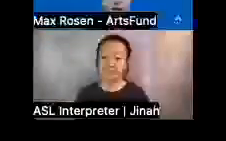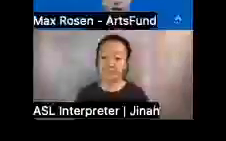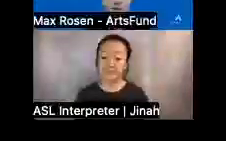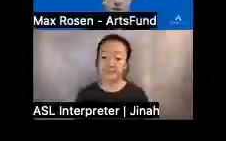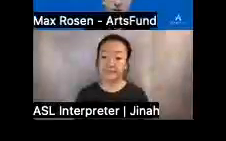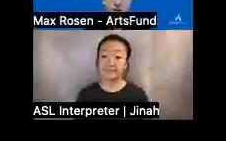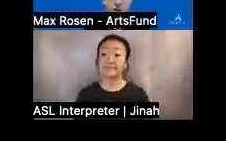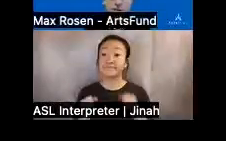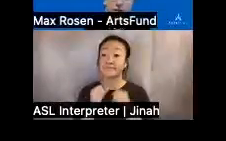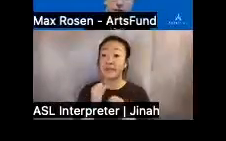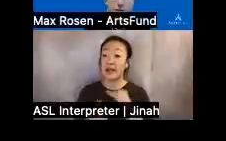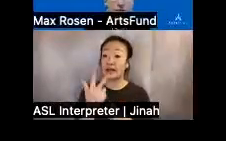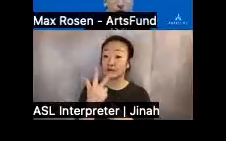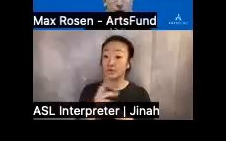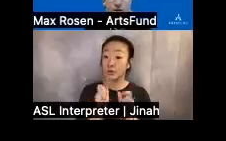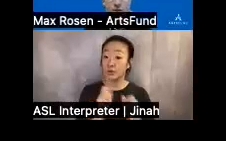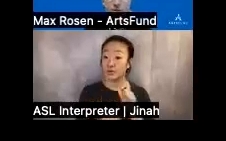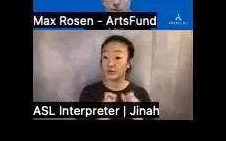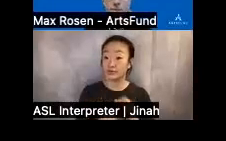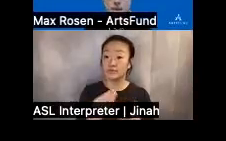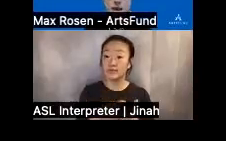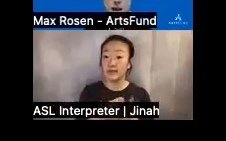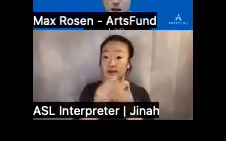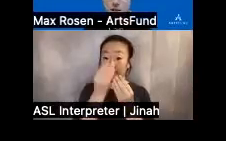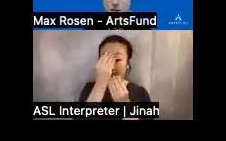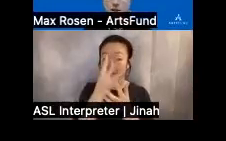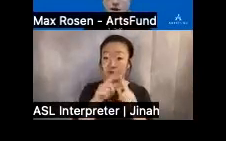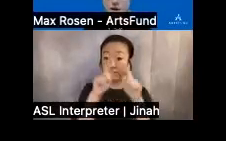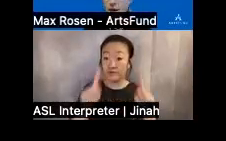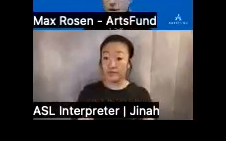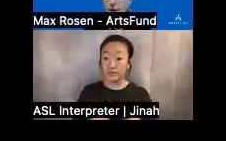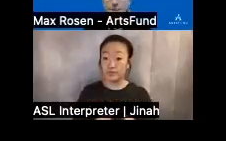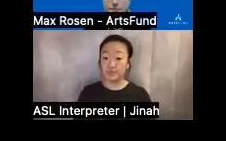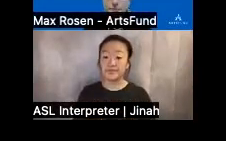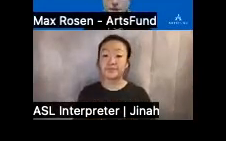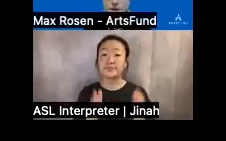The last 3 questions on the financial information form ask